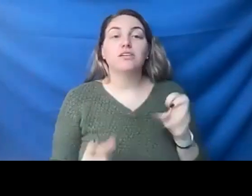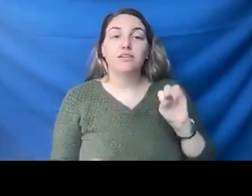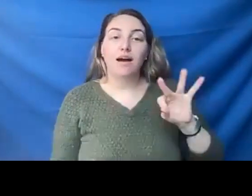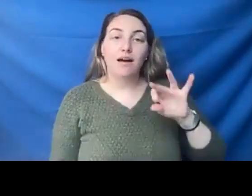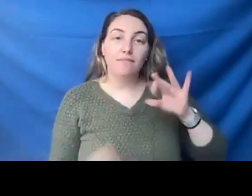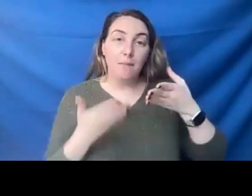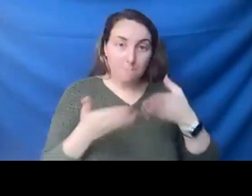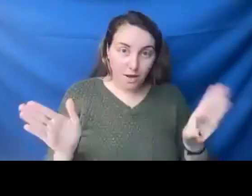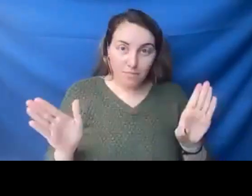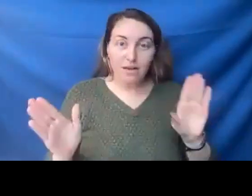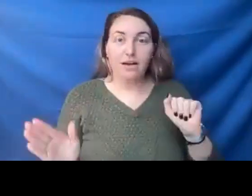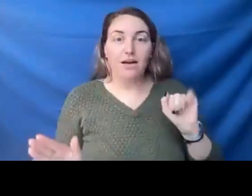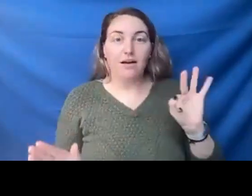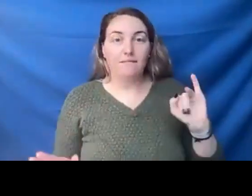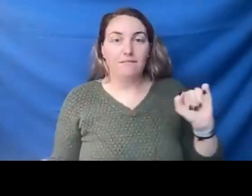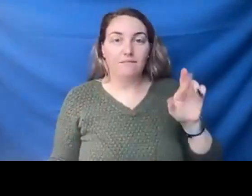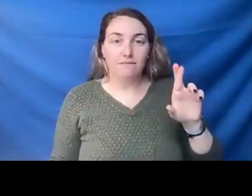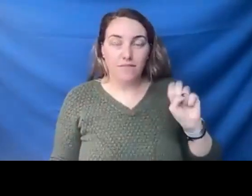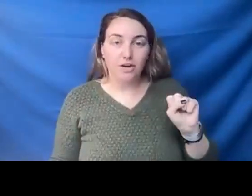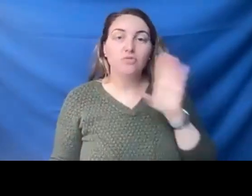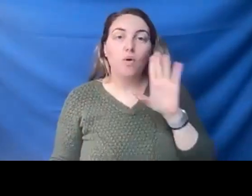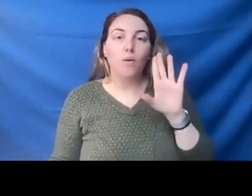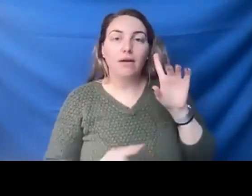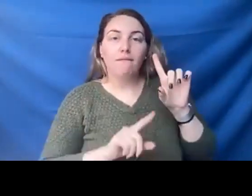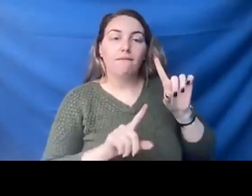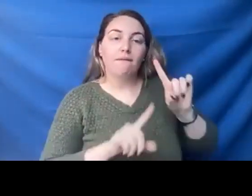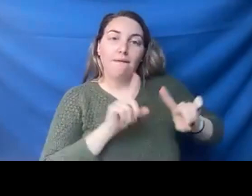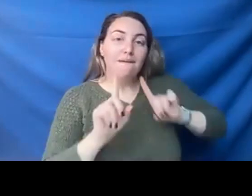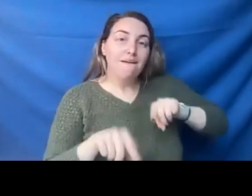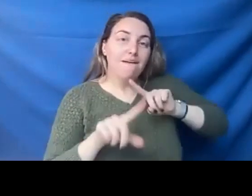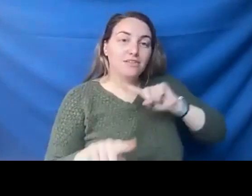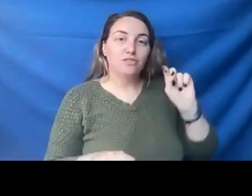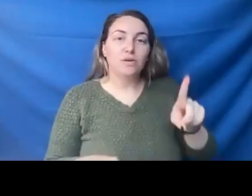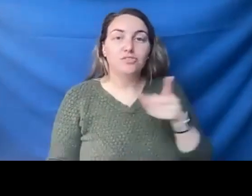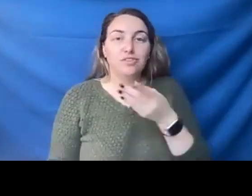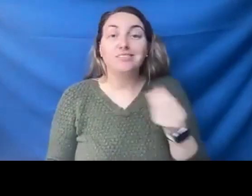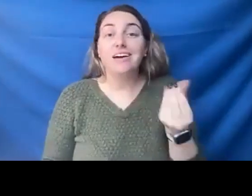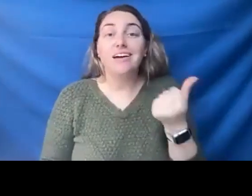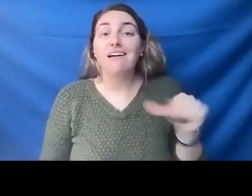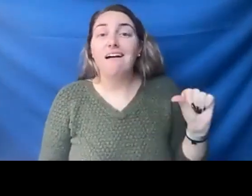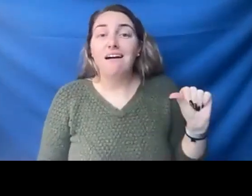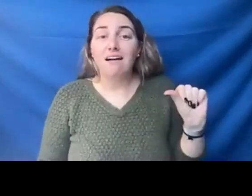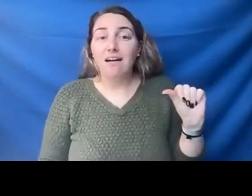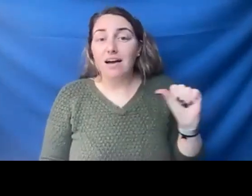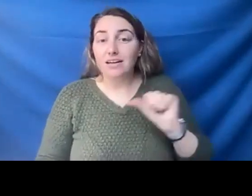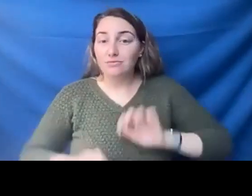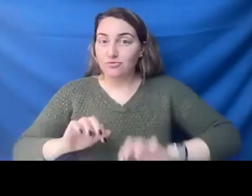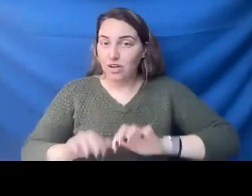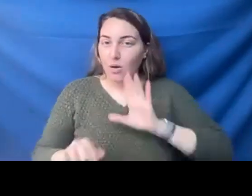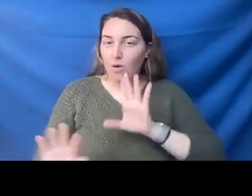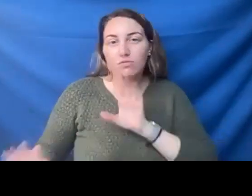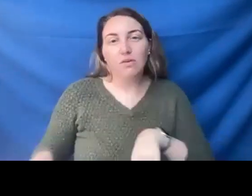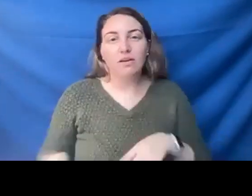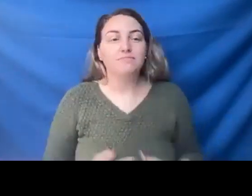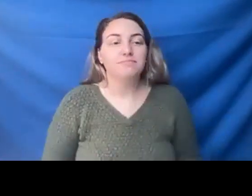will be answering questions in the Q&A box, as well as elevating your questions that are entered into the box.